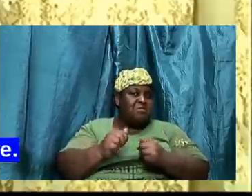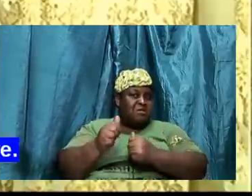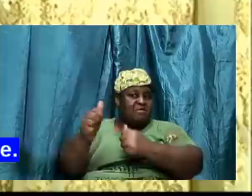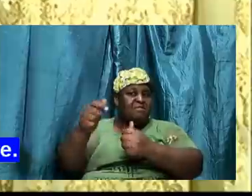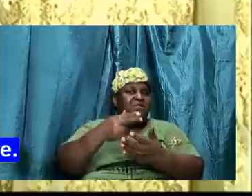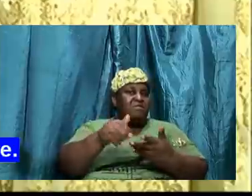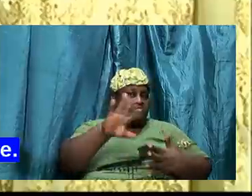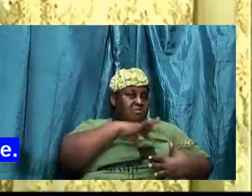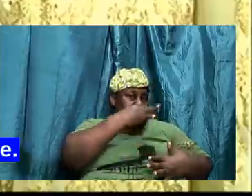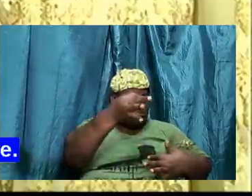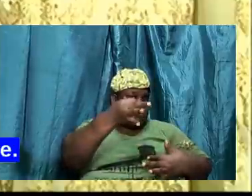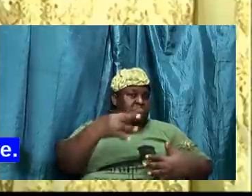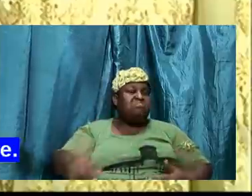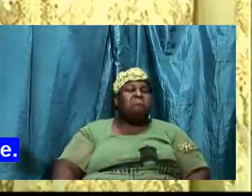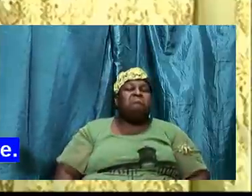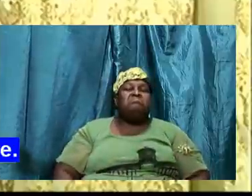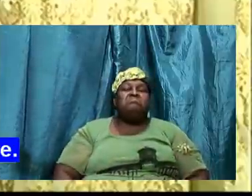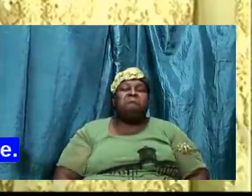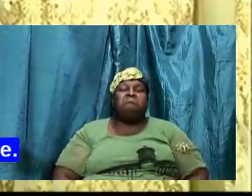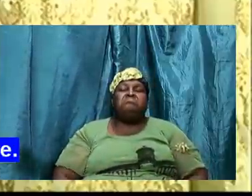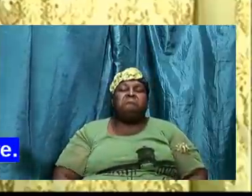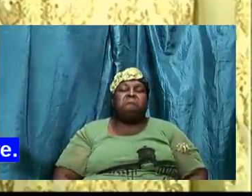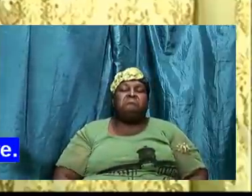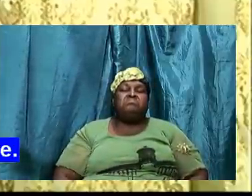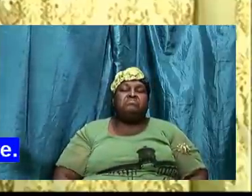I rather to follow the Holy Spirit.